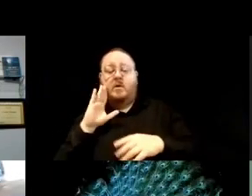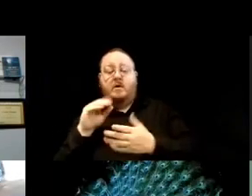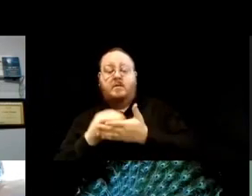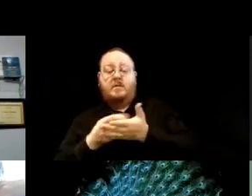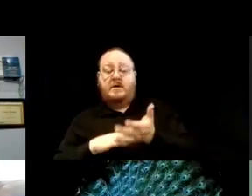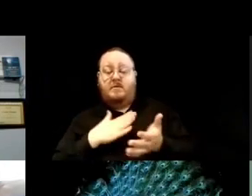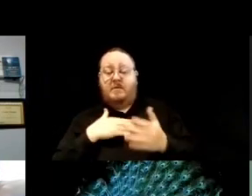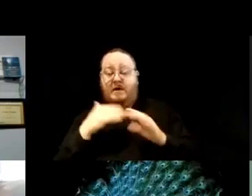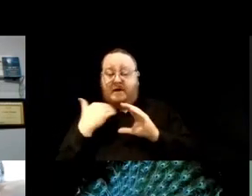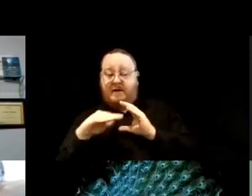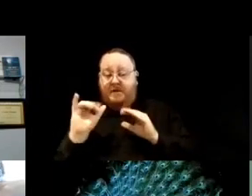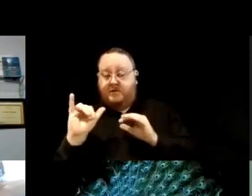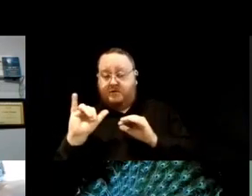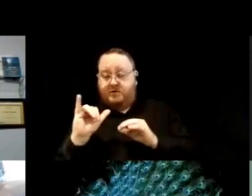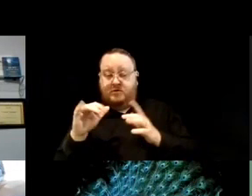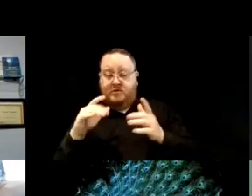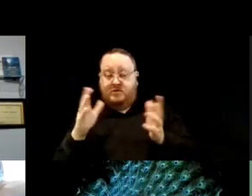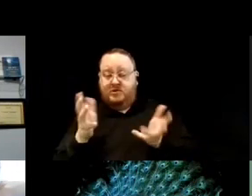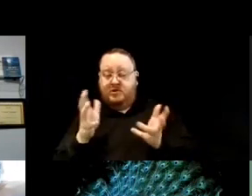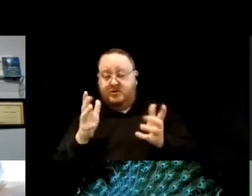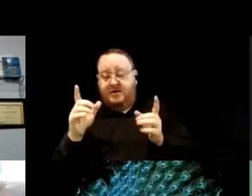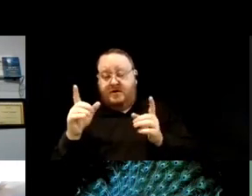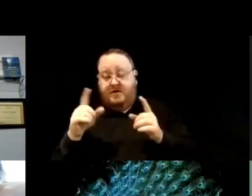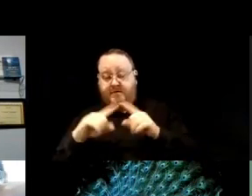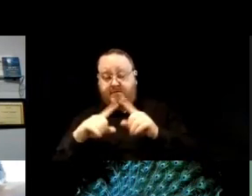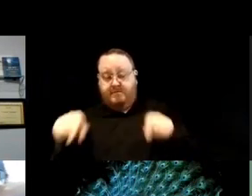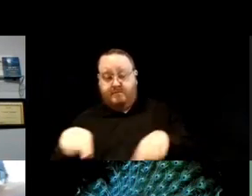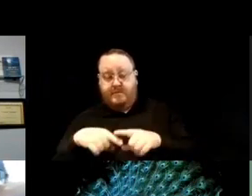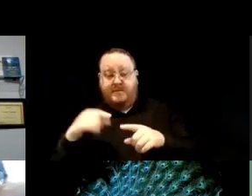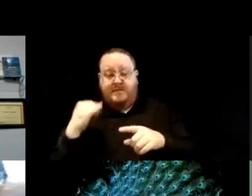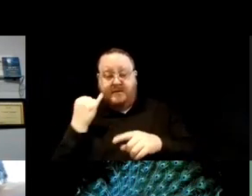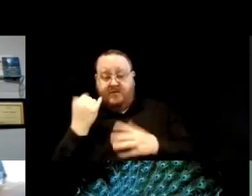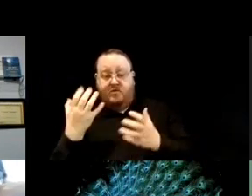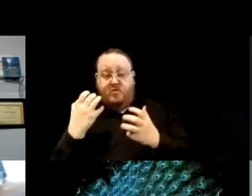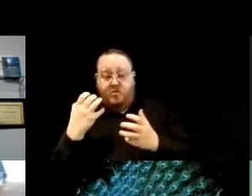anyone would like these sent directly